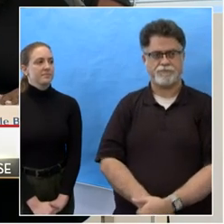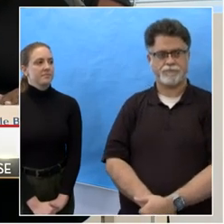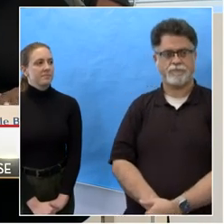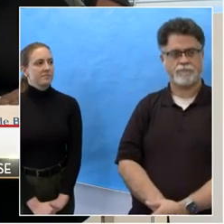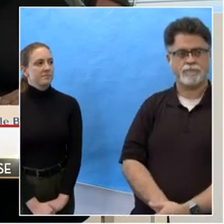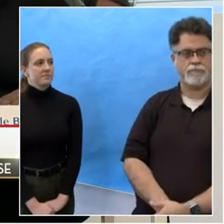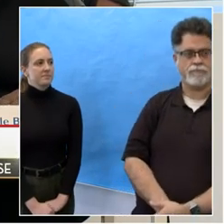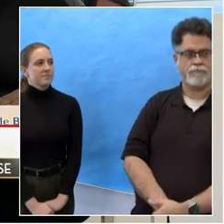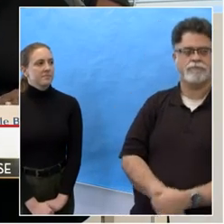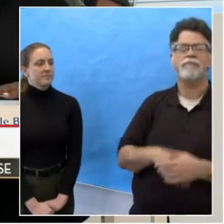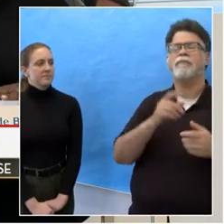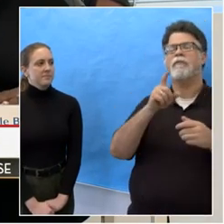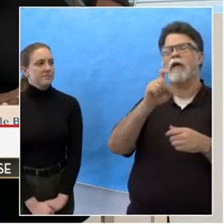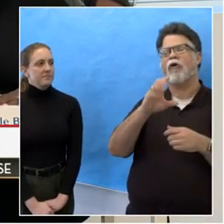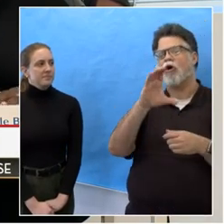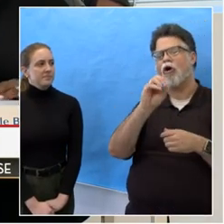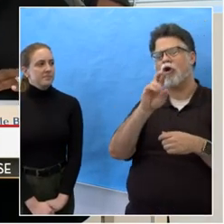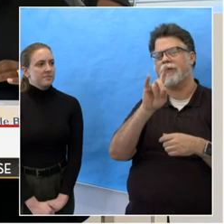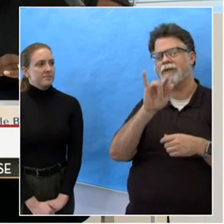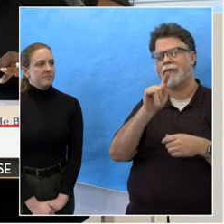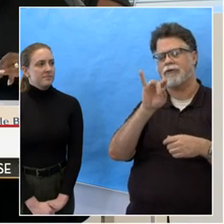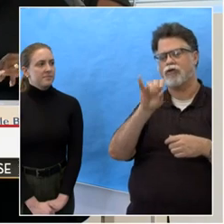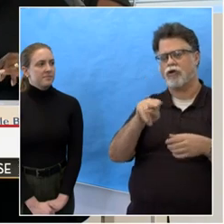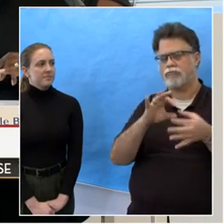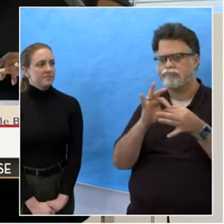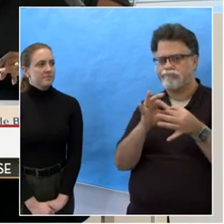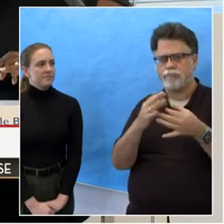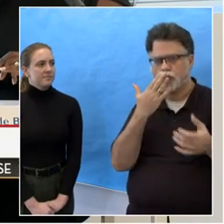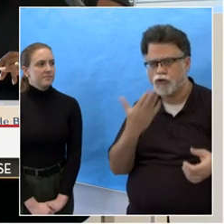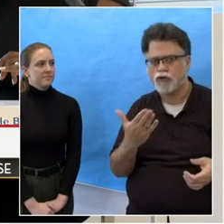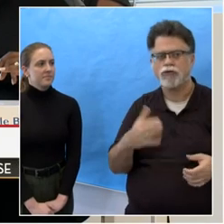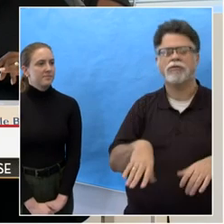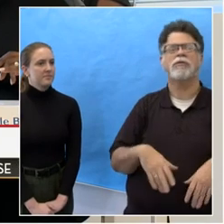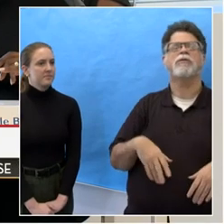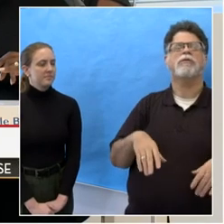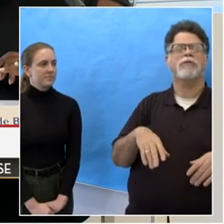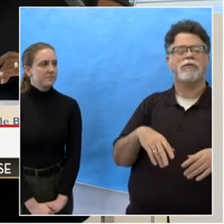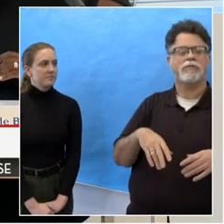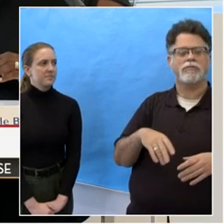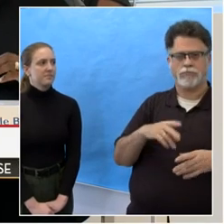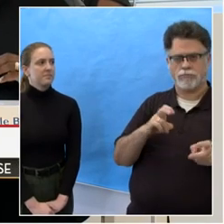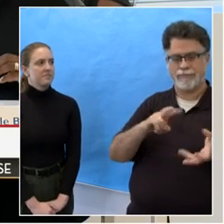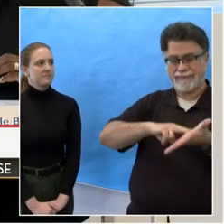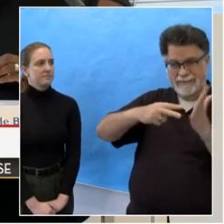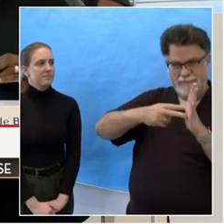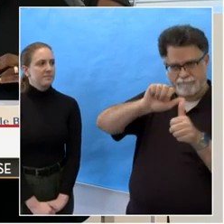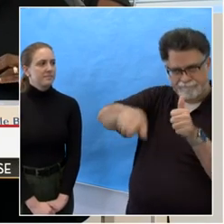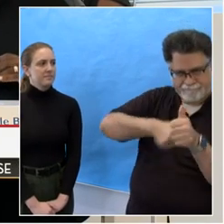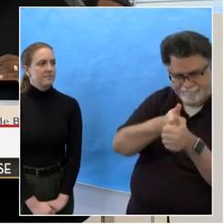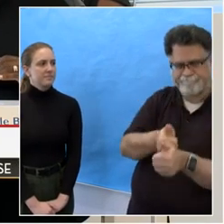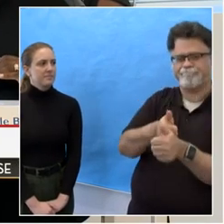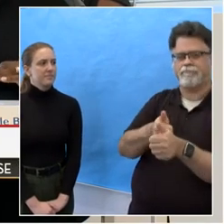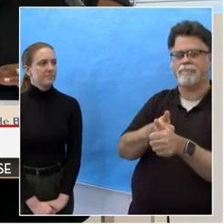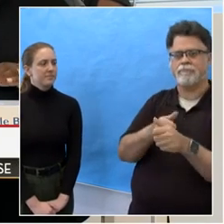we work together, we can really amplify one another's impact. And getting into the weeds here,